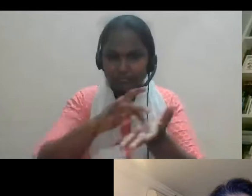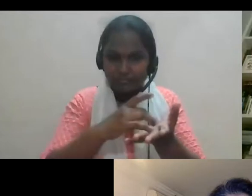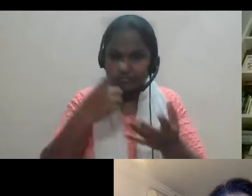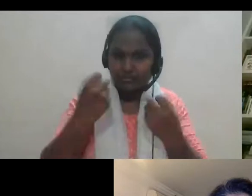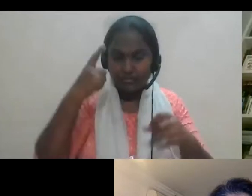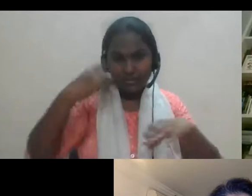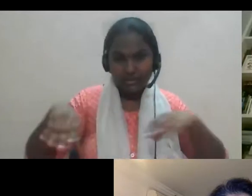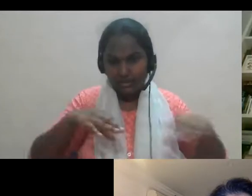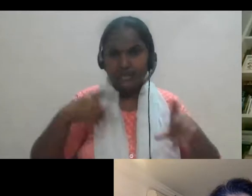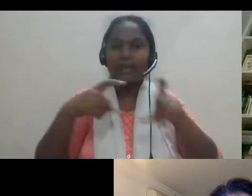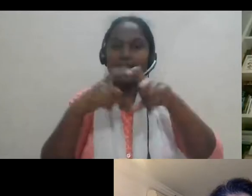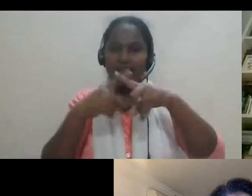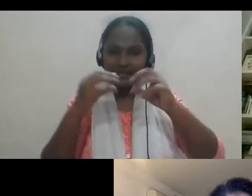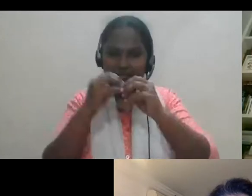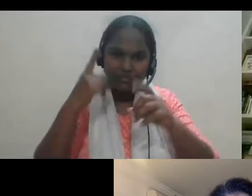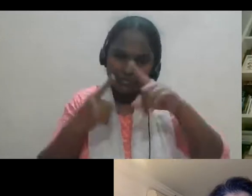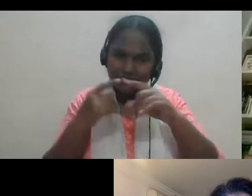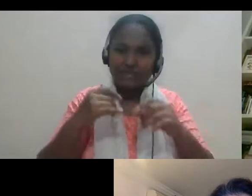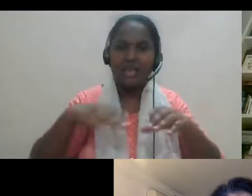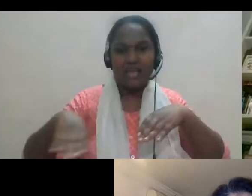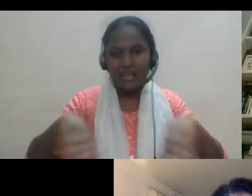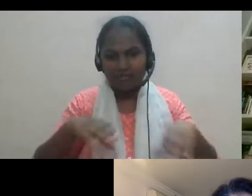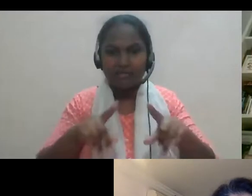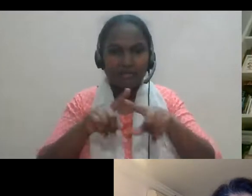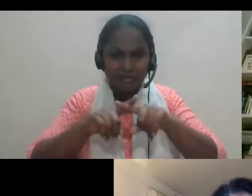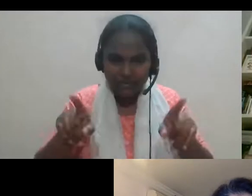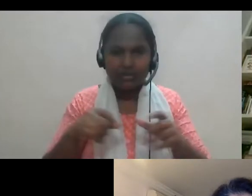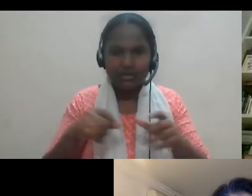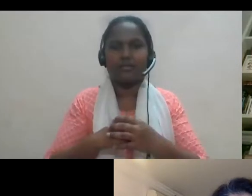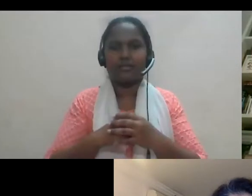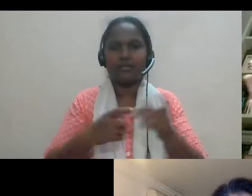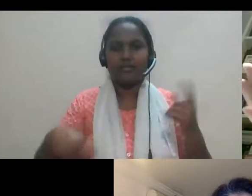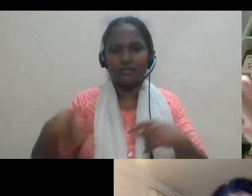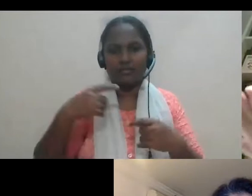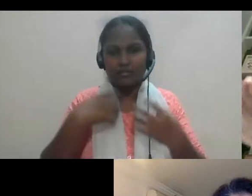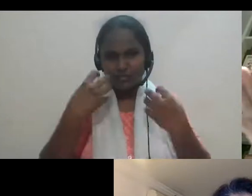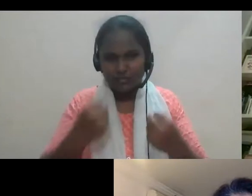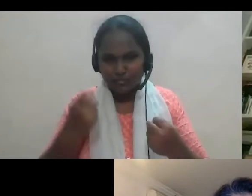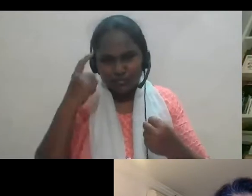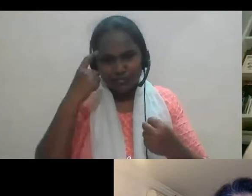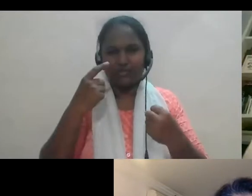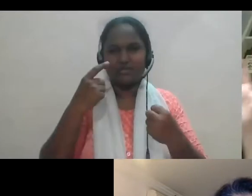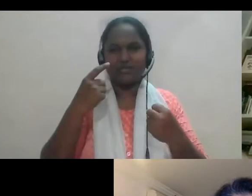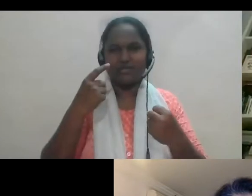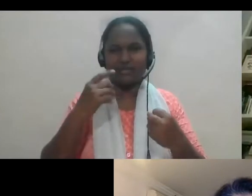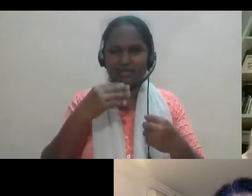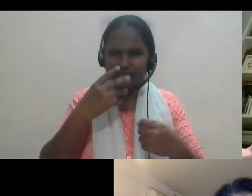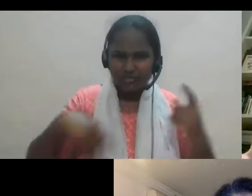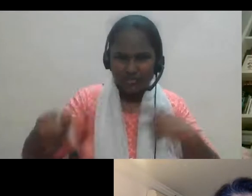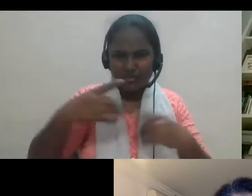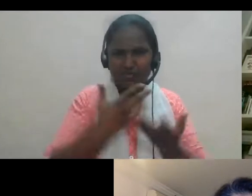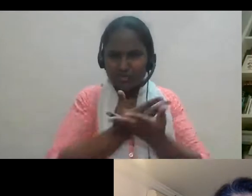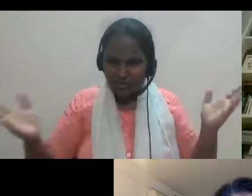our exhibition activity. But mm-hmm. activity is one third, let's say, of all of